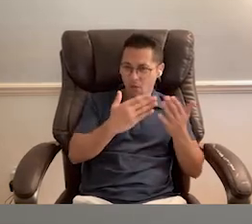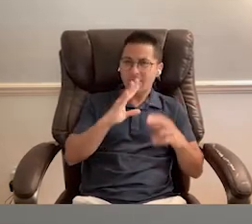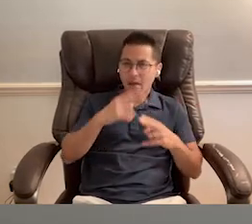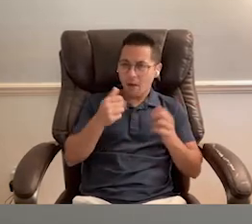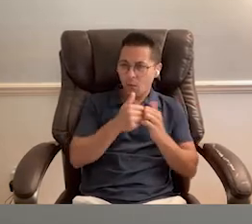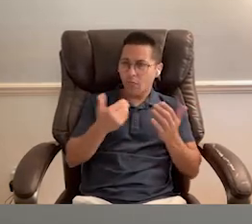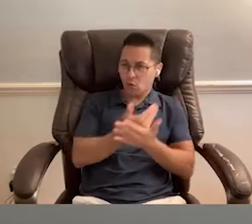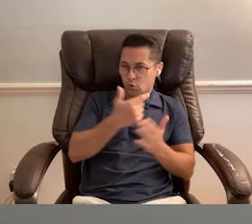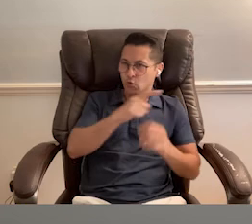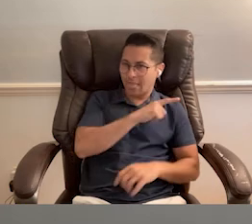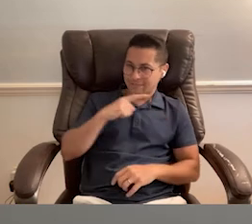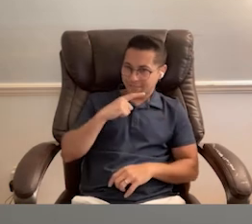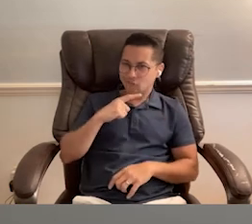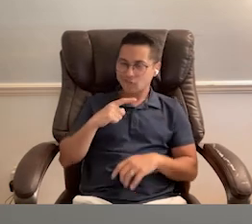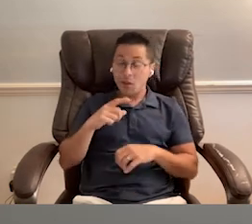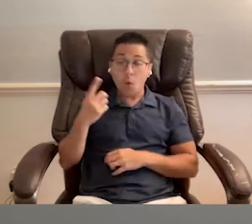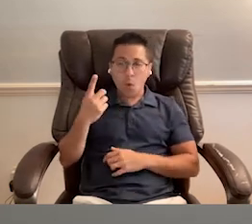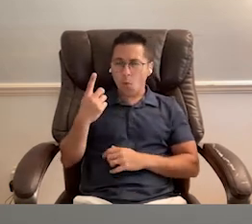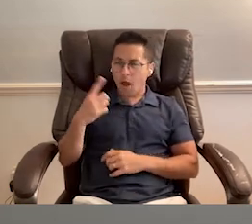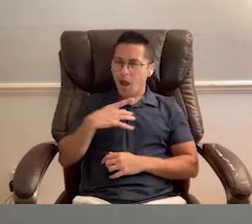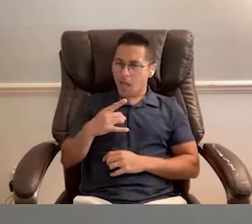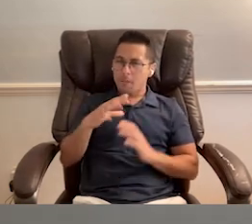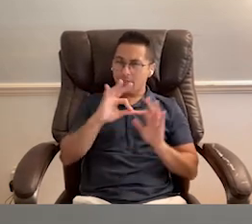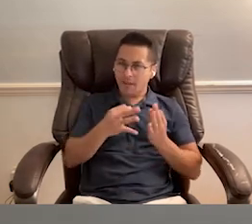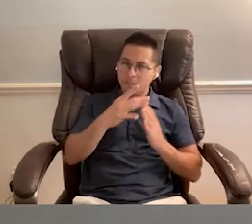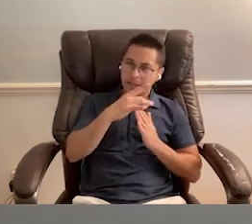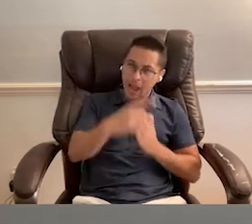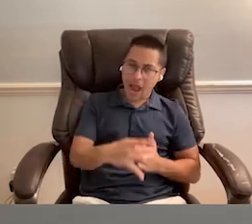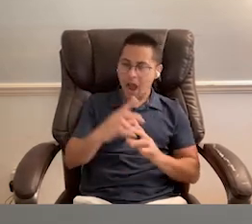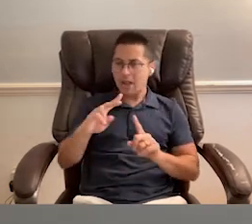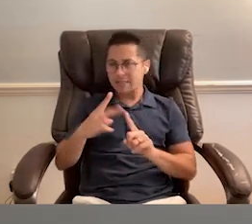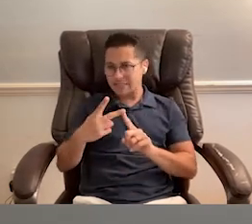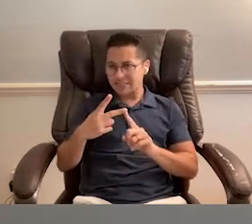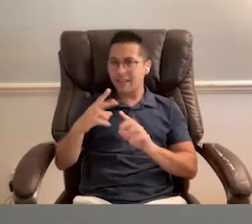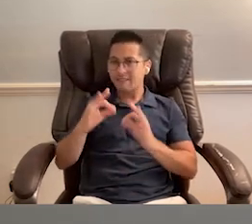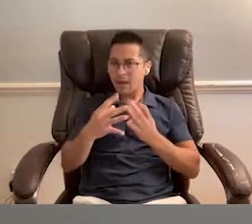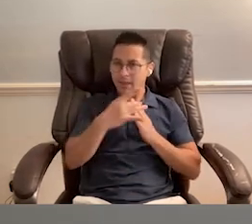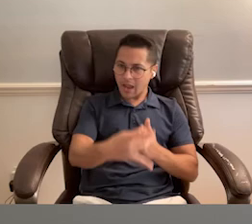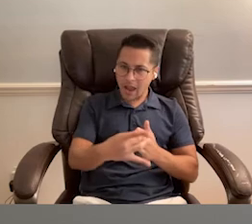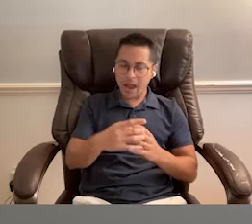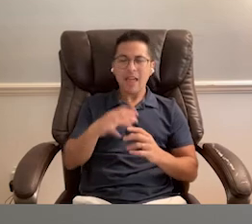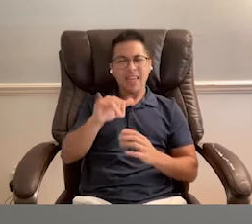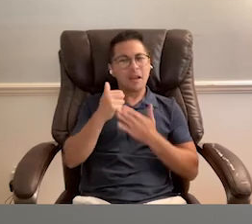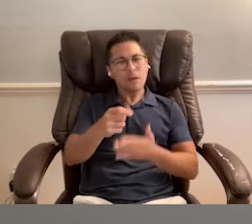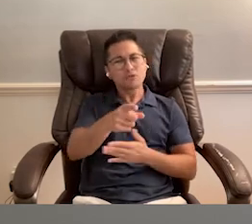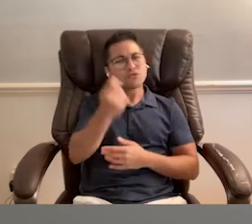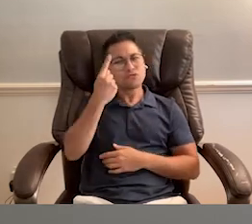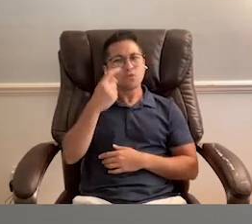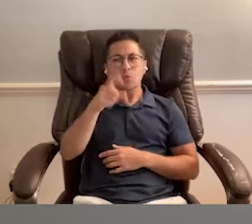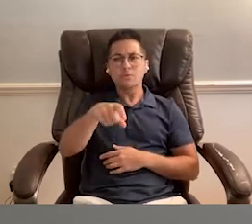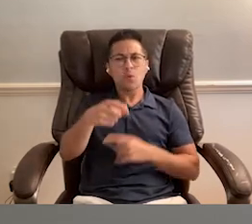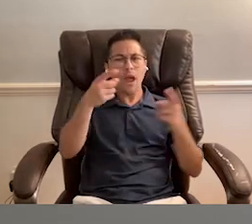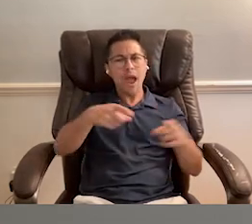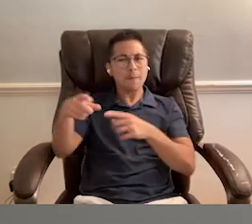about with this new legislation. But what I like about the family guide, the secondary family guide, is to help you understand what's supposed to